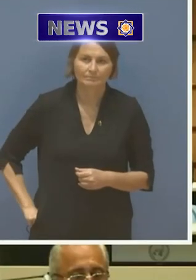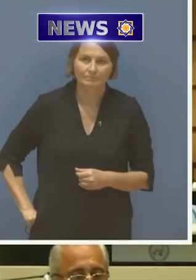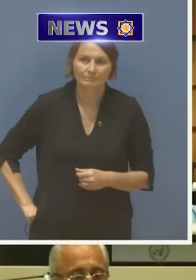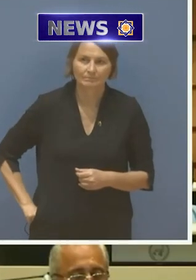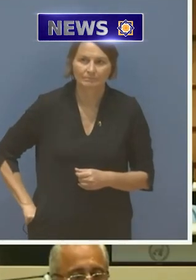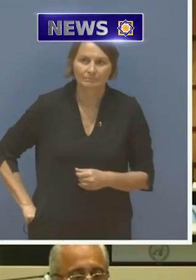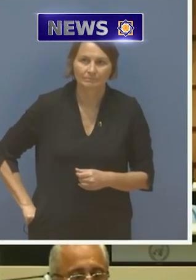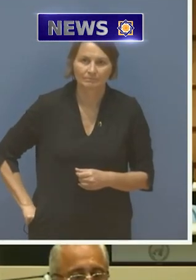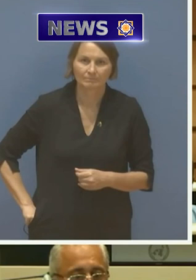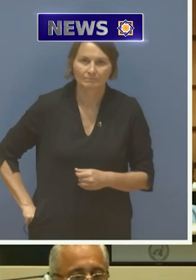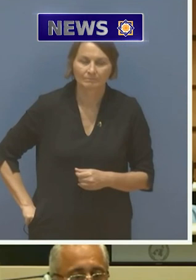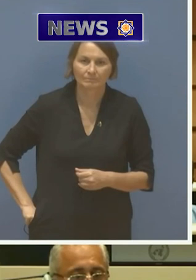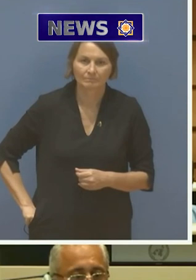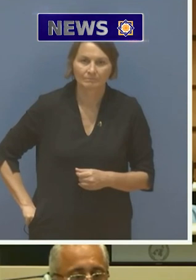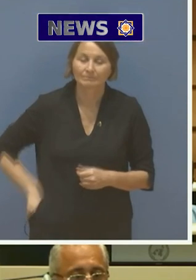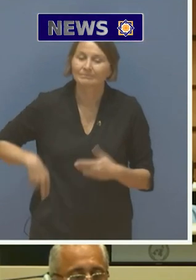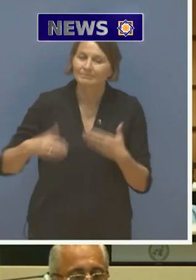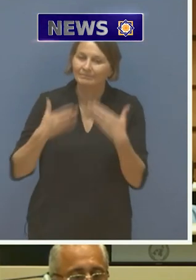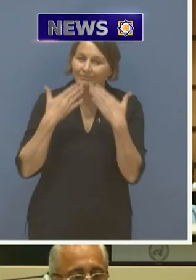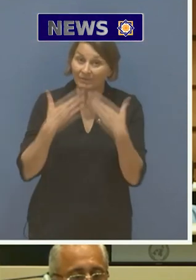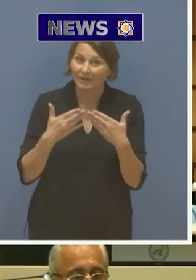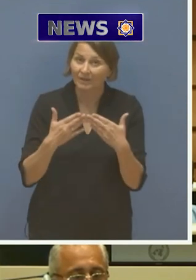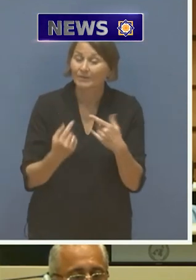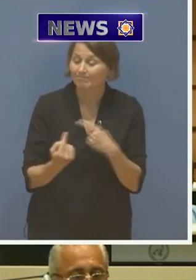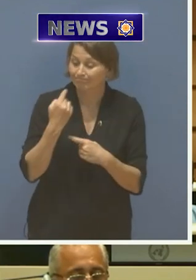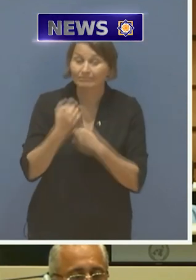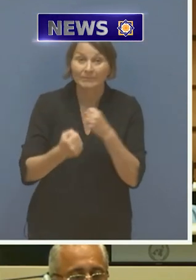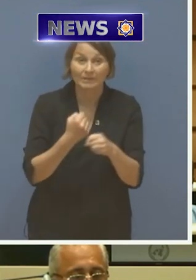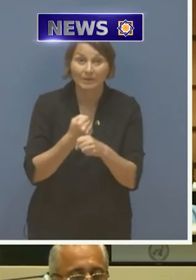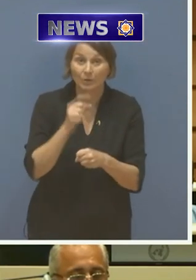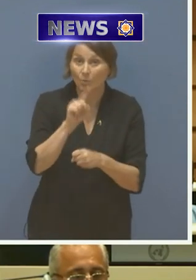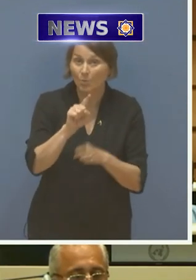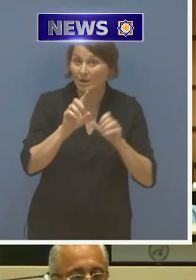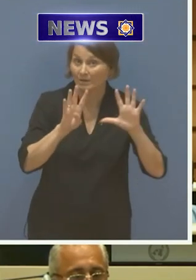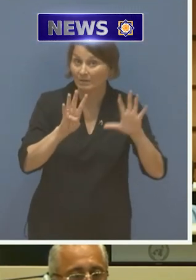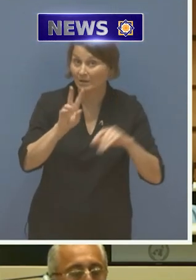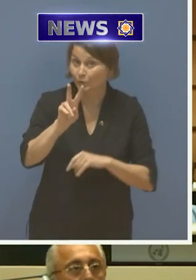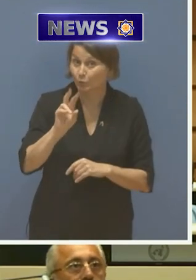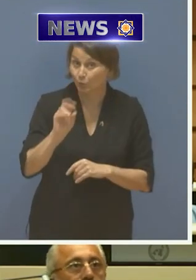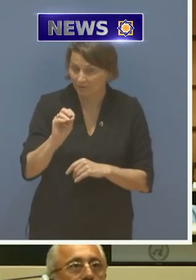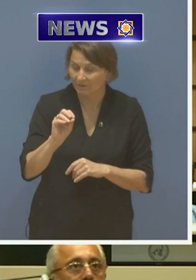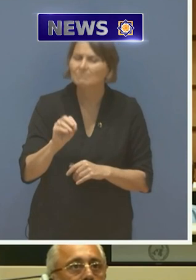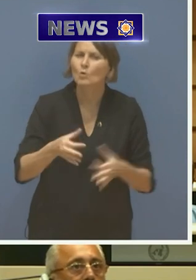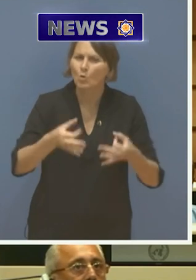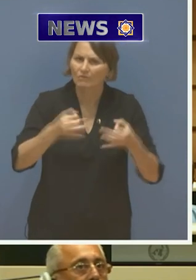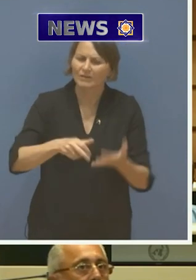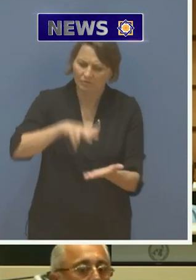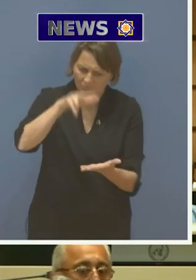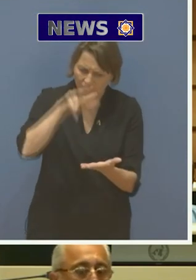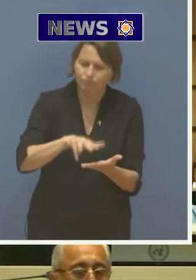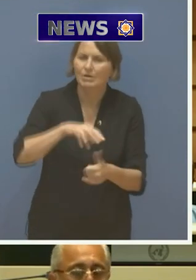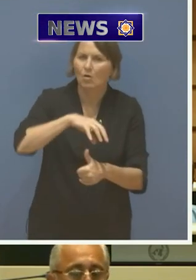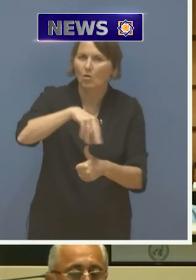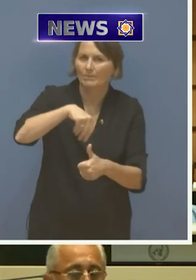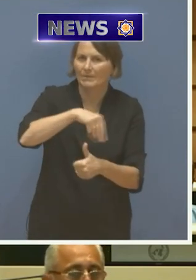the First Assembly of the League of Nations, the Armenian question was raised, and in its ninth plenary session in 1920, the Assembly adopted a